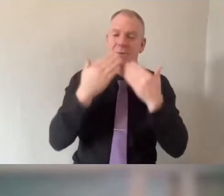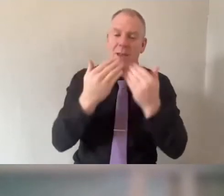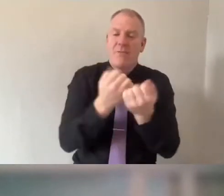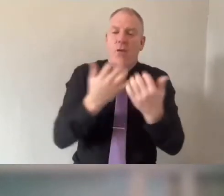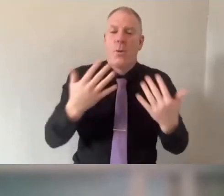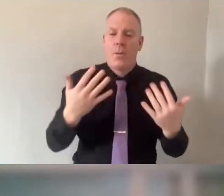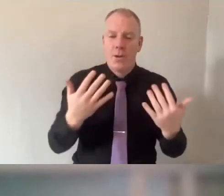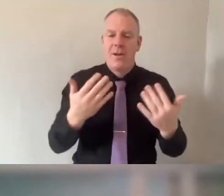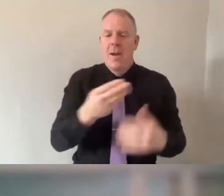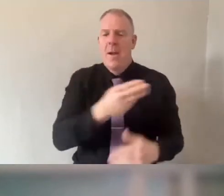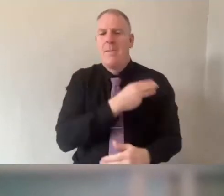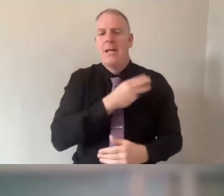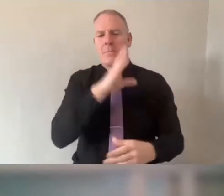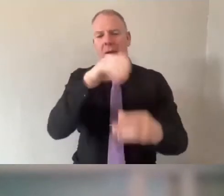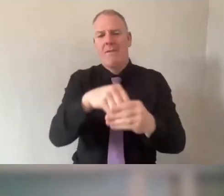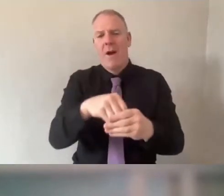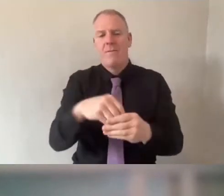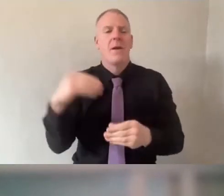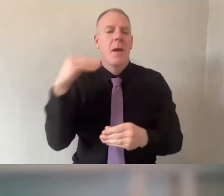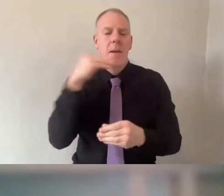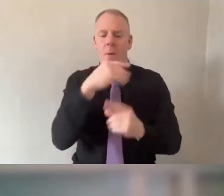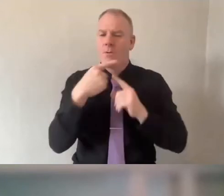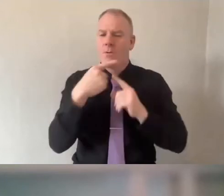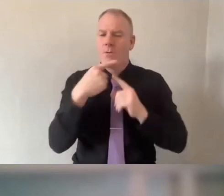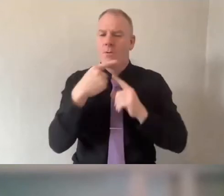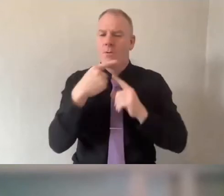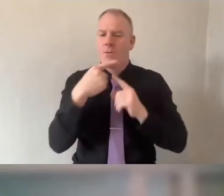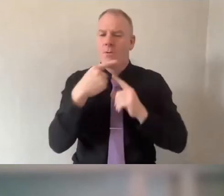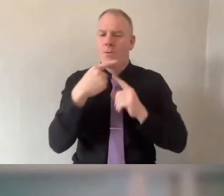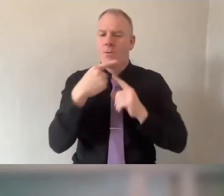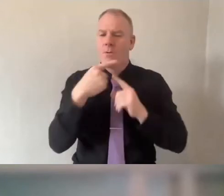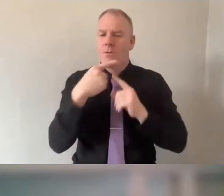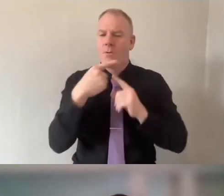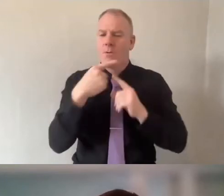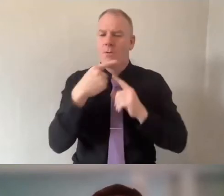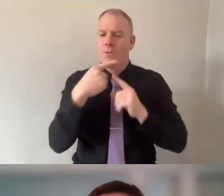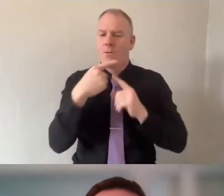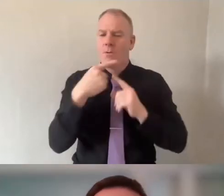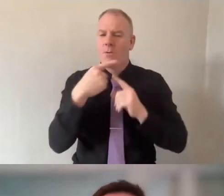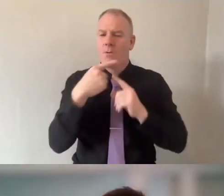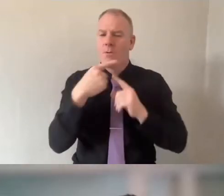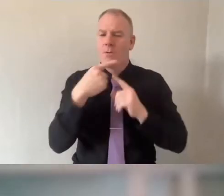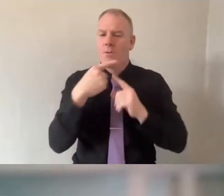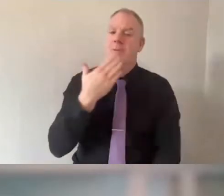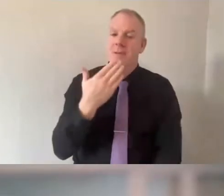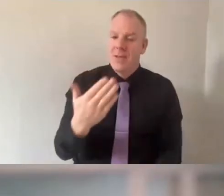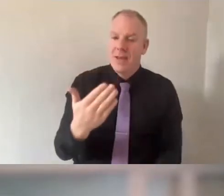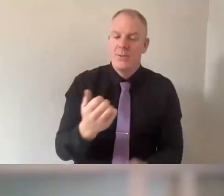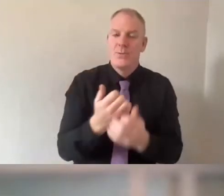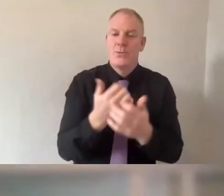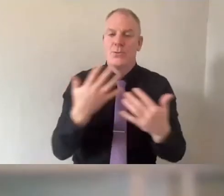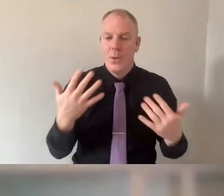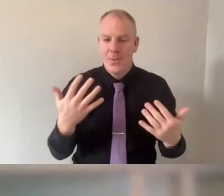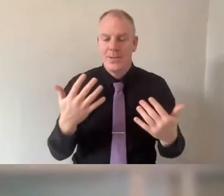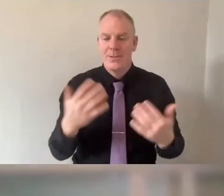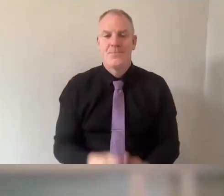for the pleasure of being part of your very important launch today. Thank you. Thank you so much,